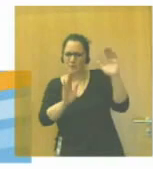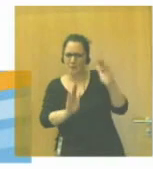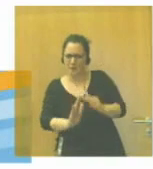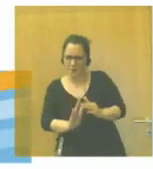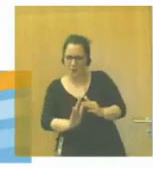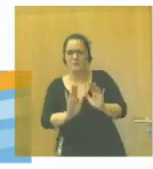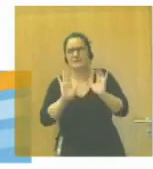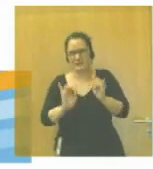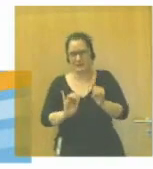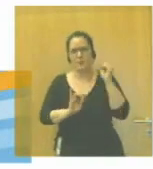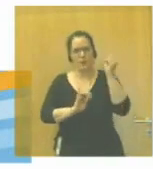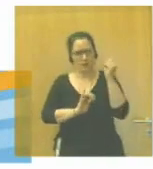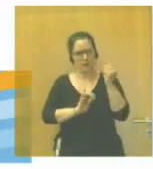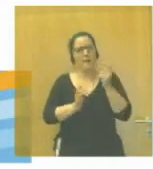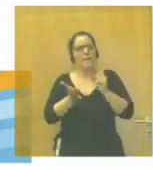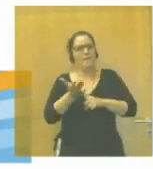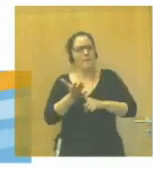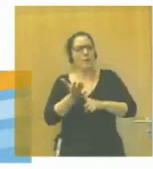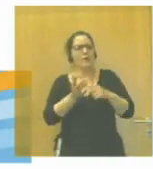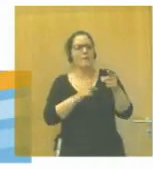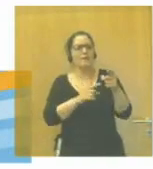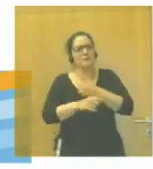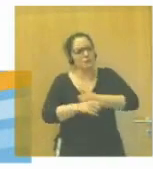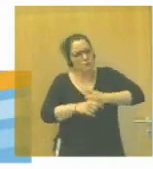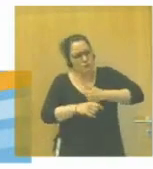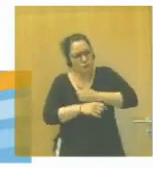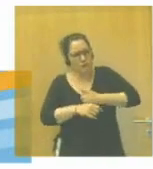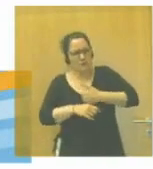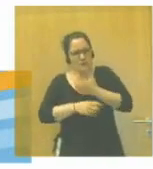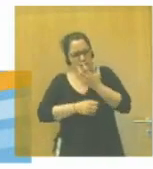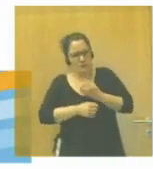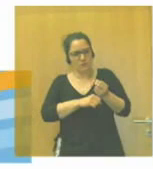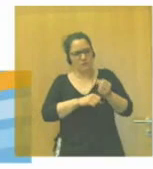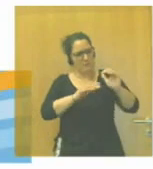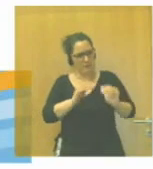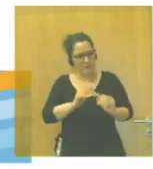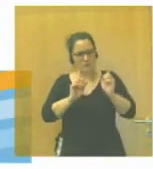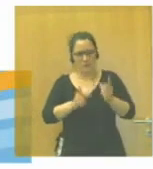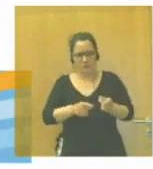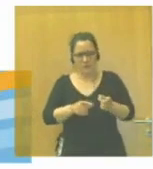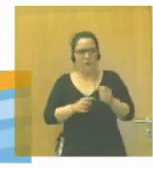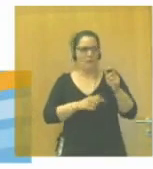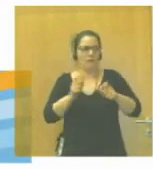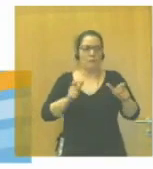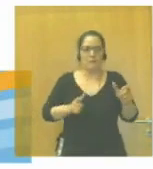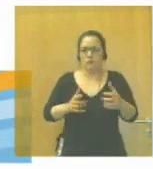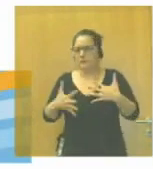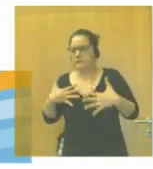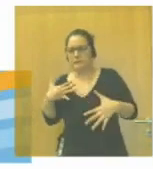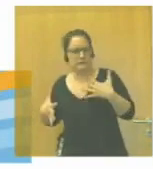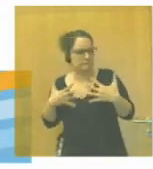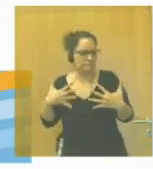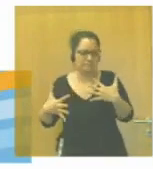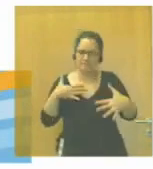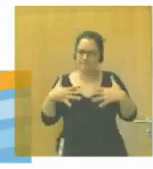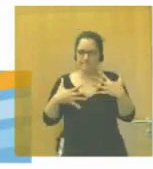community's in and reducing how people, that sense of hopelessness that is driving people to think about suicide. We have one, and